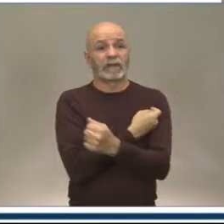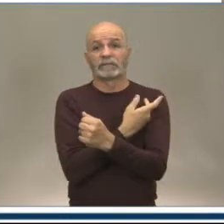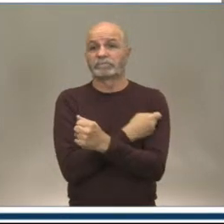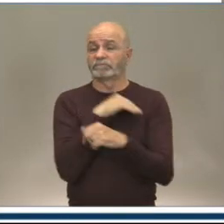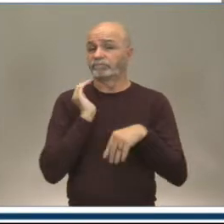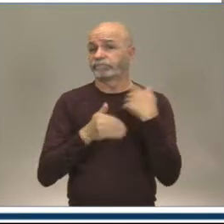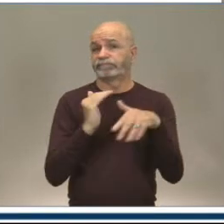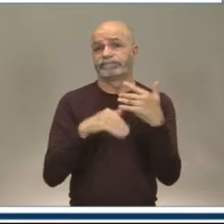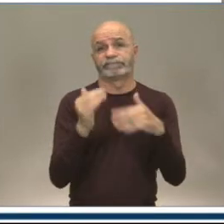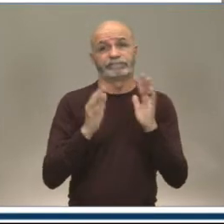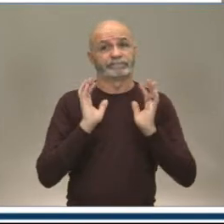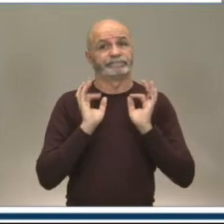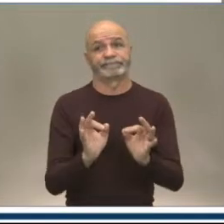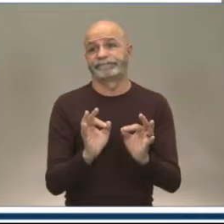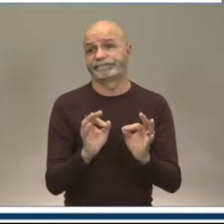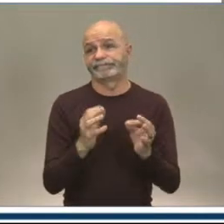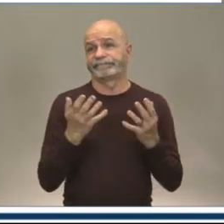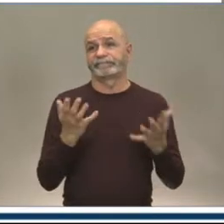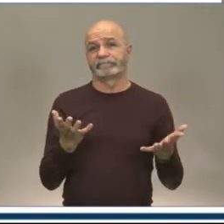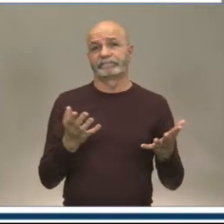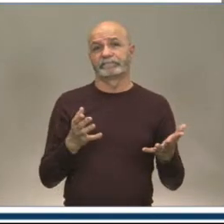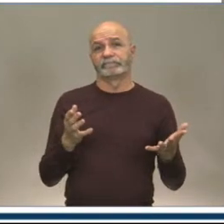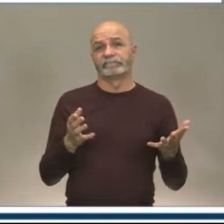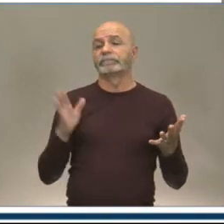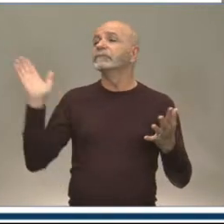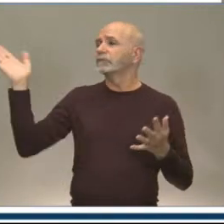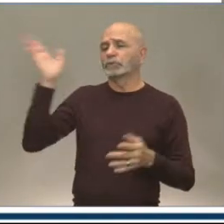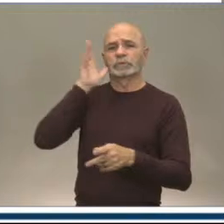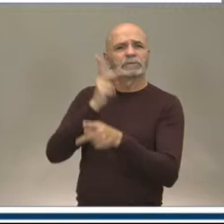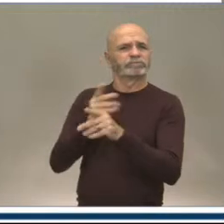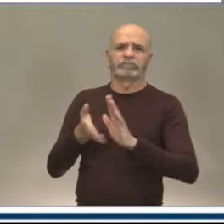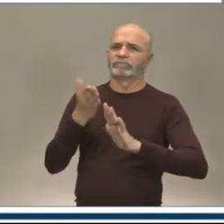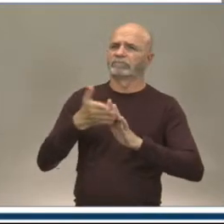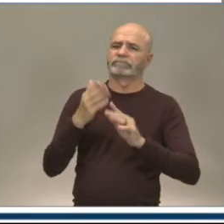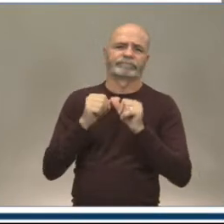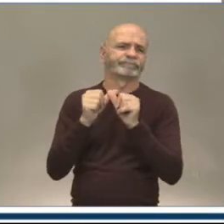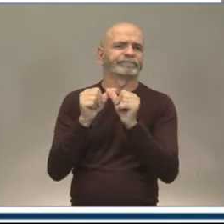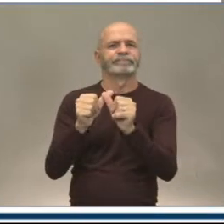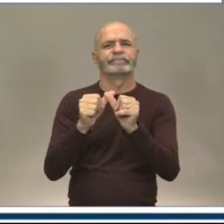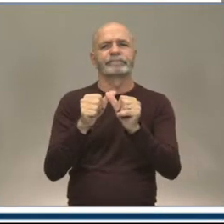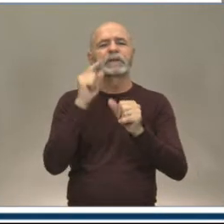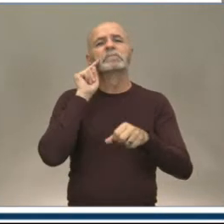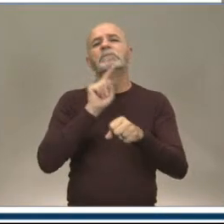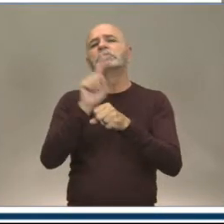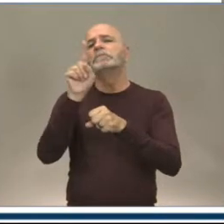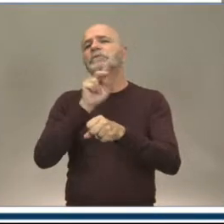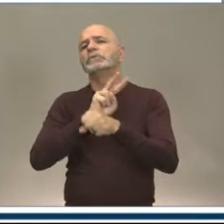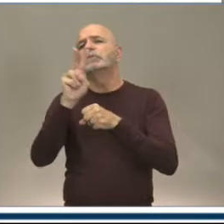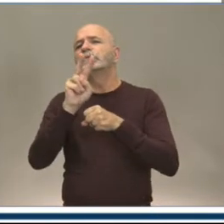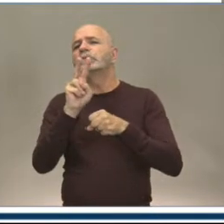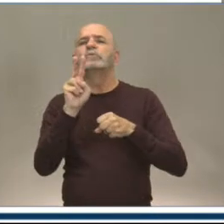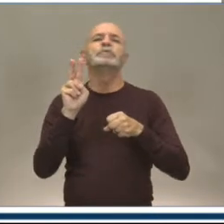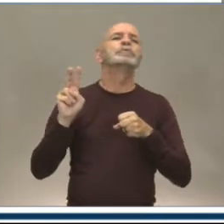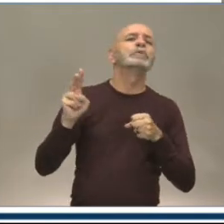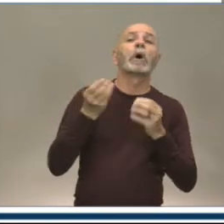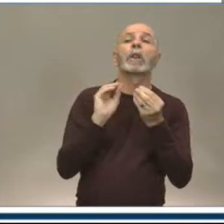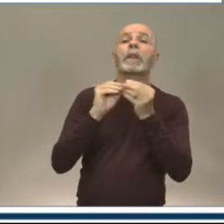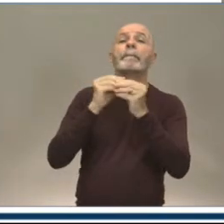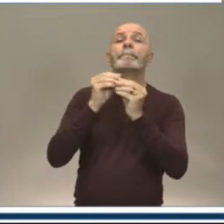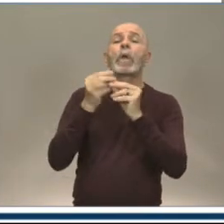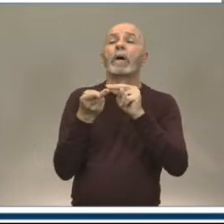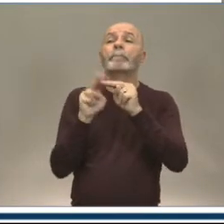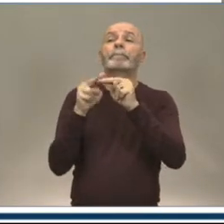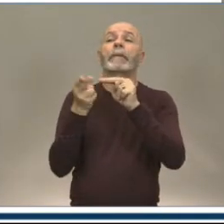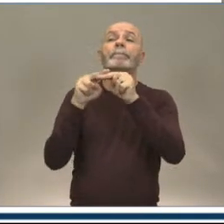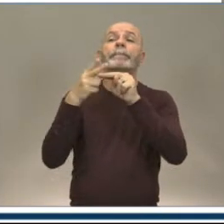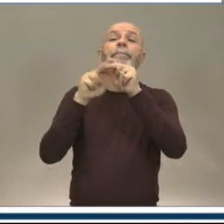said, they're going to continue to work, and we will over the next week or so, and we'll present some final data on that. But all